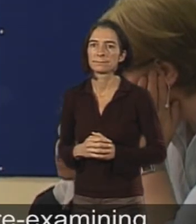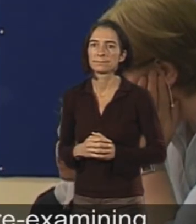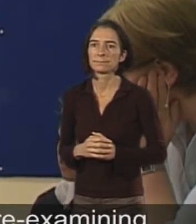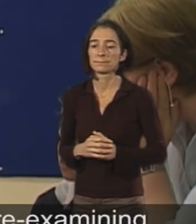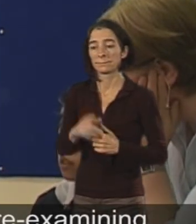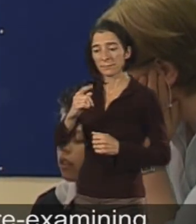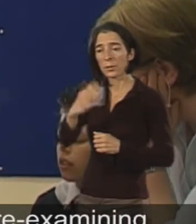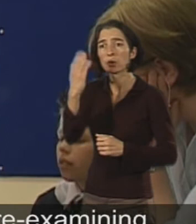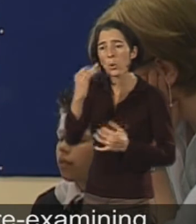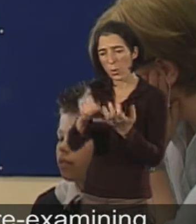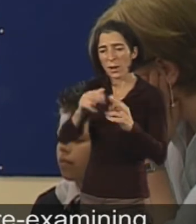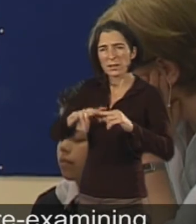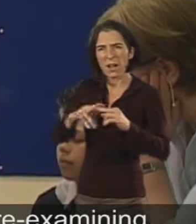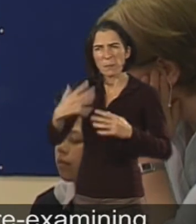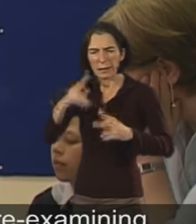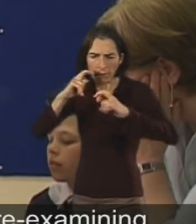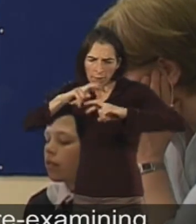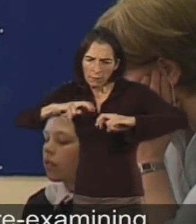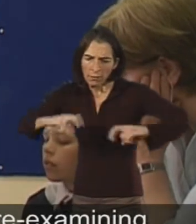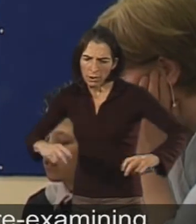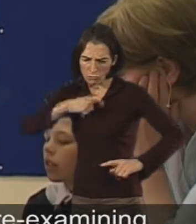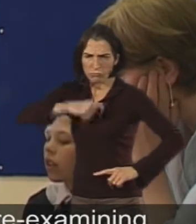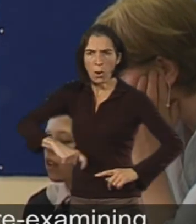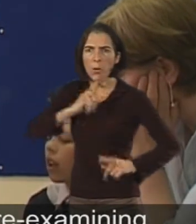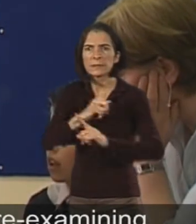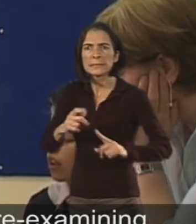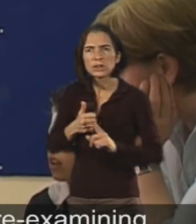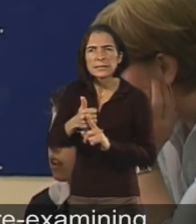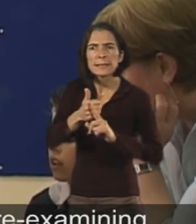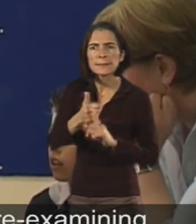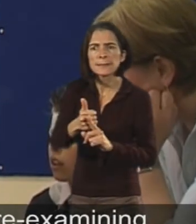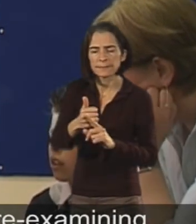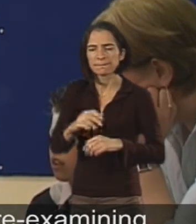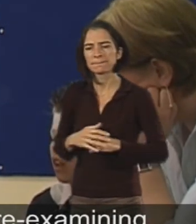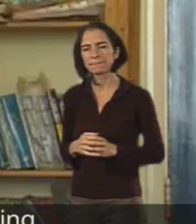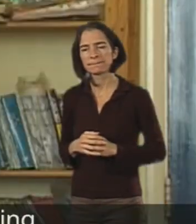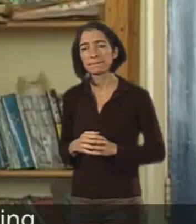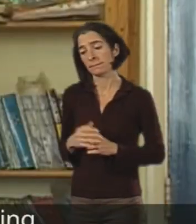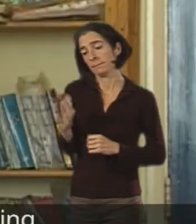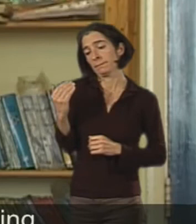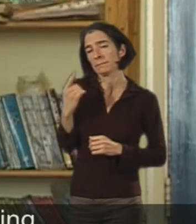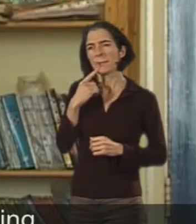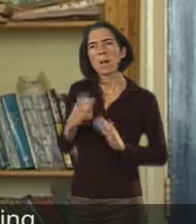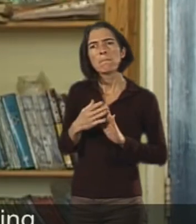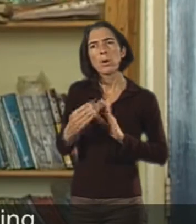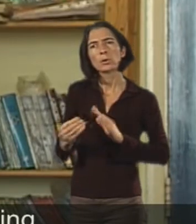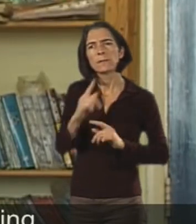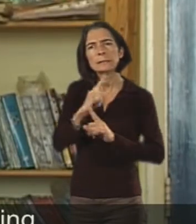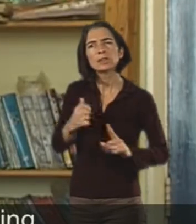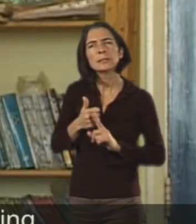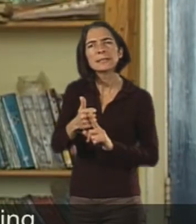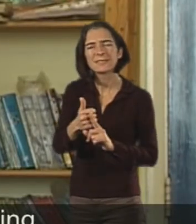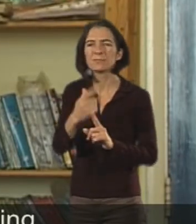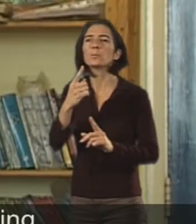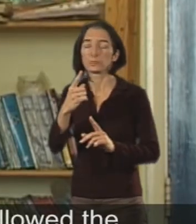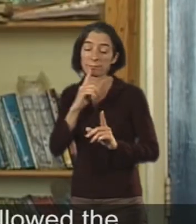At Fulford School, staff have been re-examining the role of teaching assistants within the school. Previously, the model that the teaching assistants